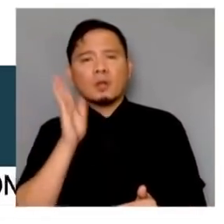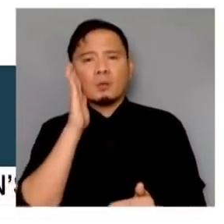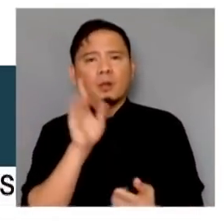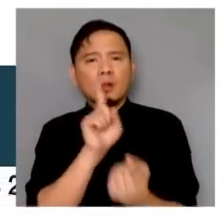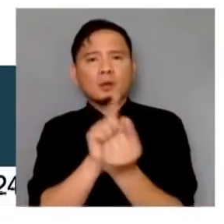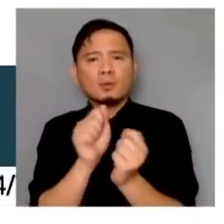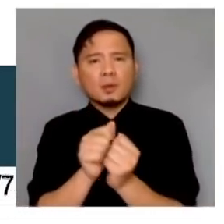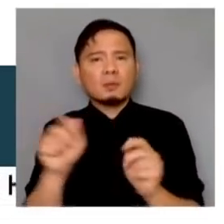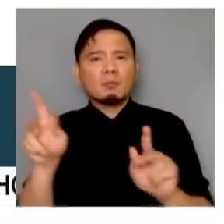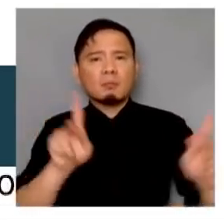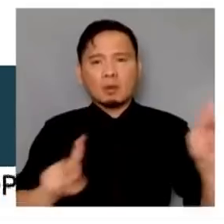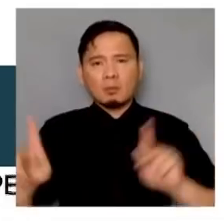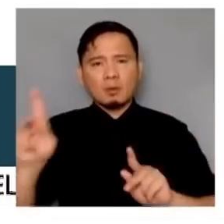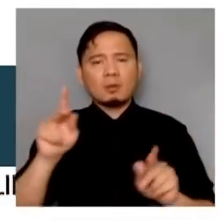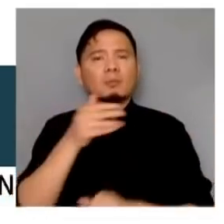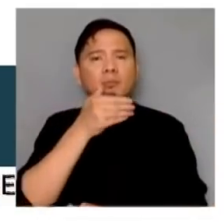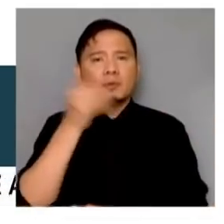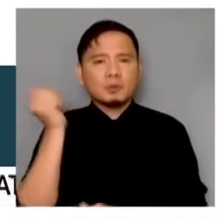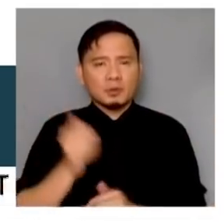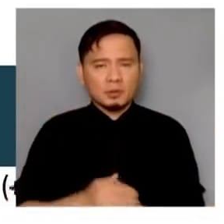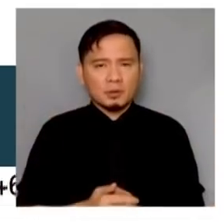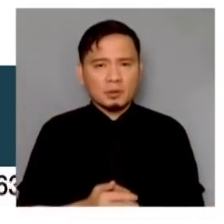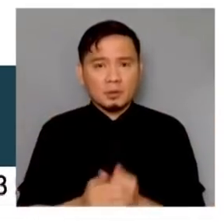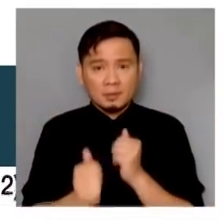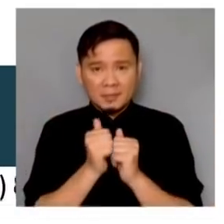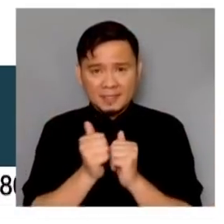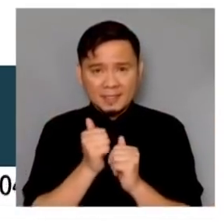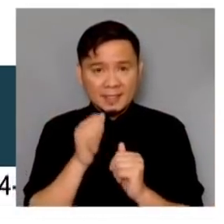presented more logistical